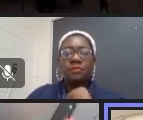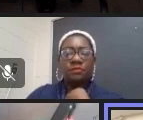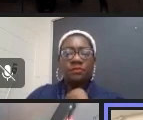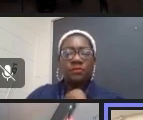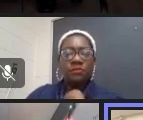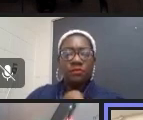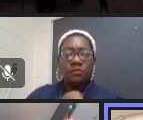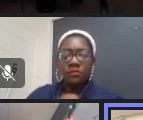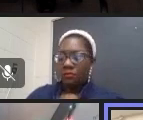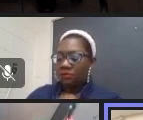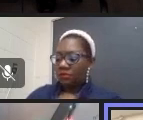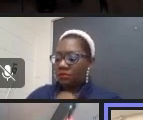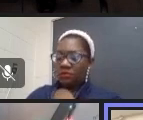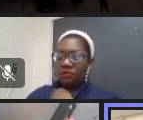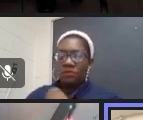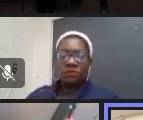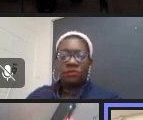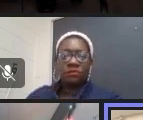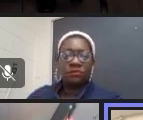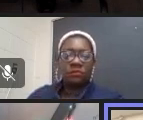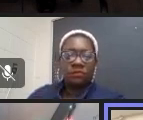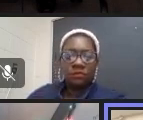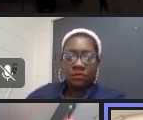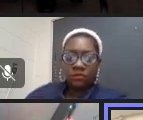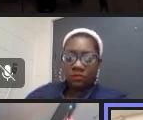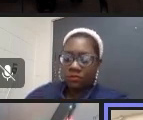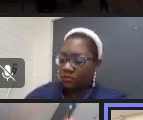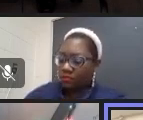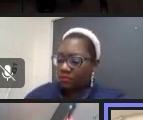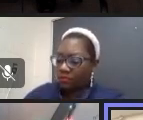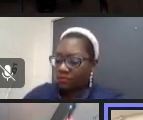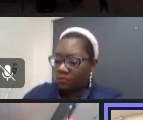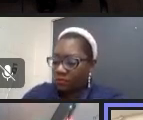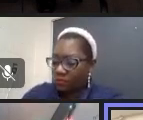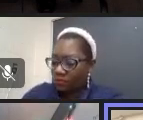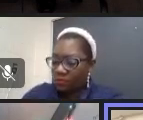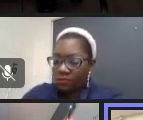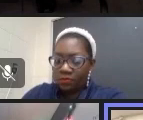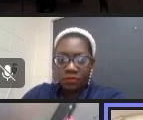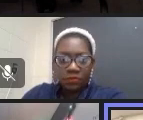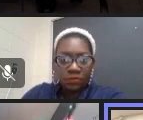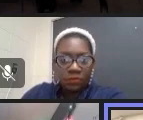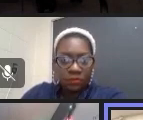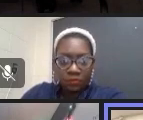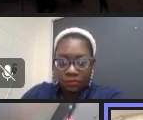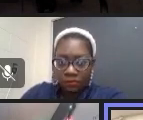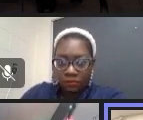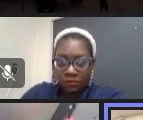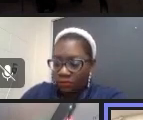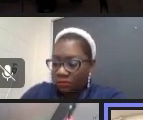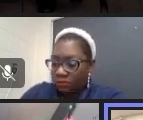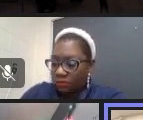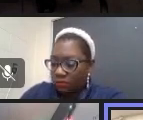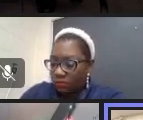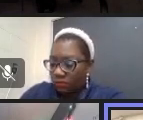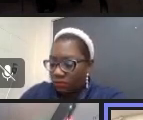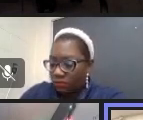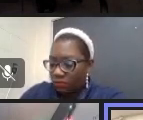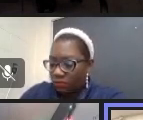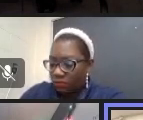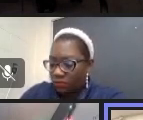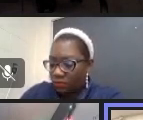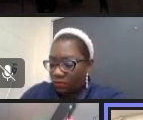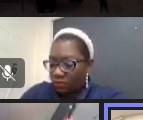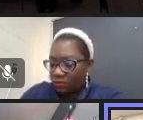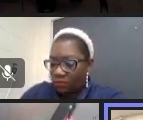to analyze those. So we provide a section of data discussion points or questions you can ask for each